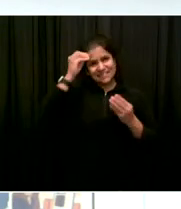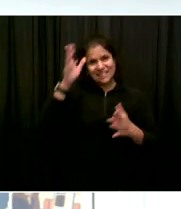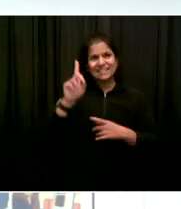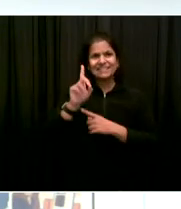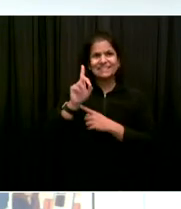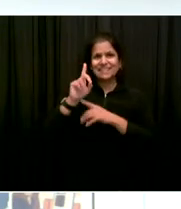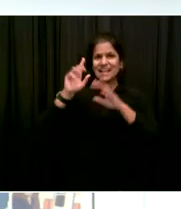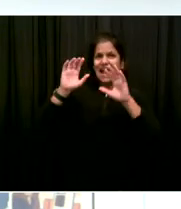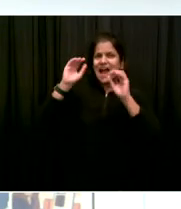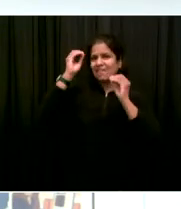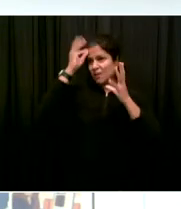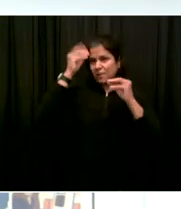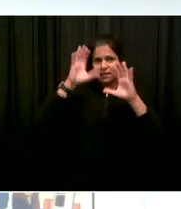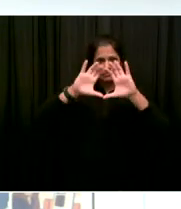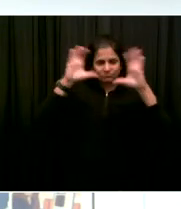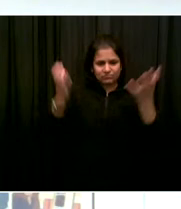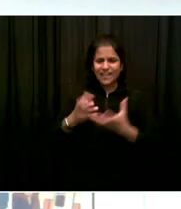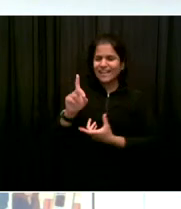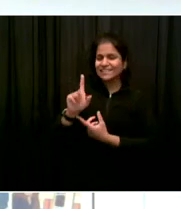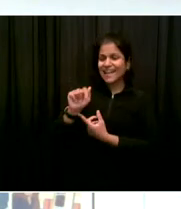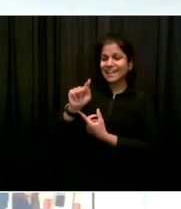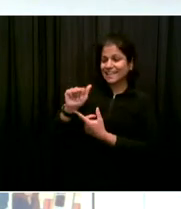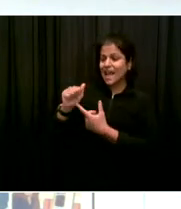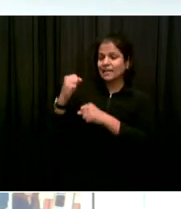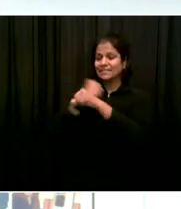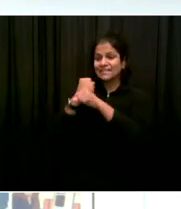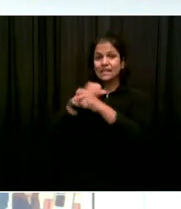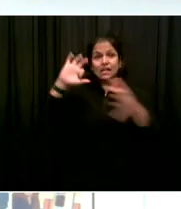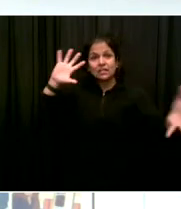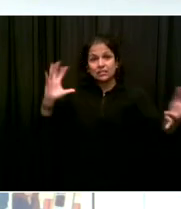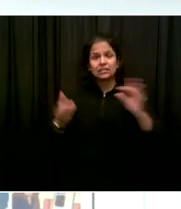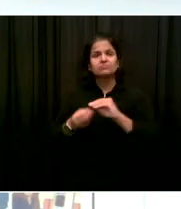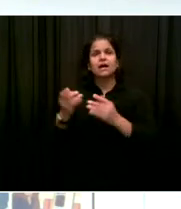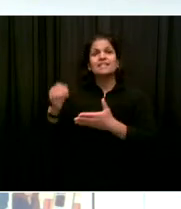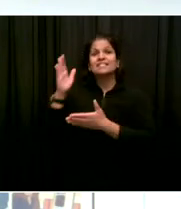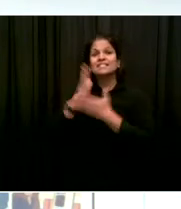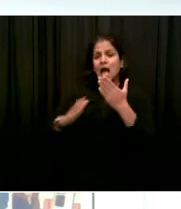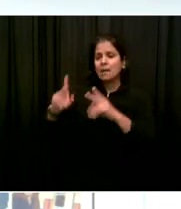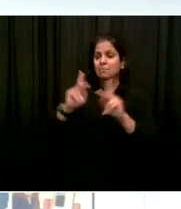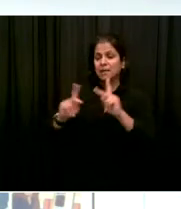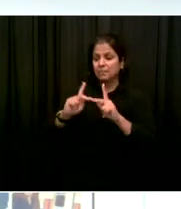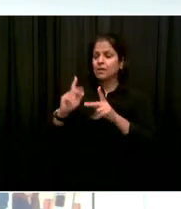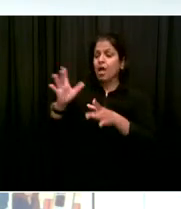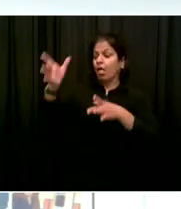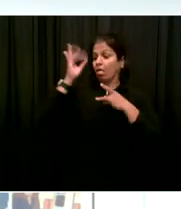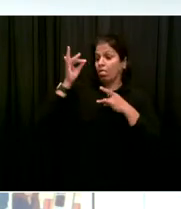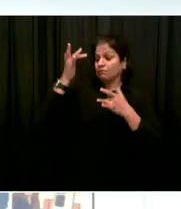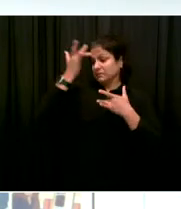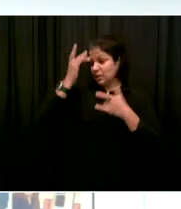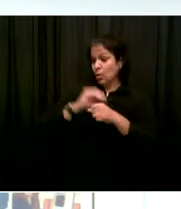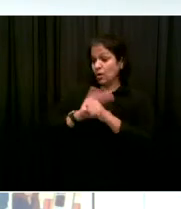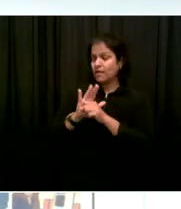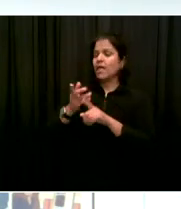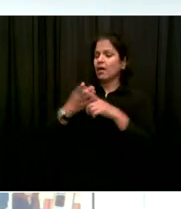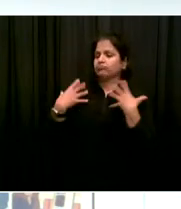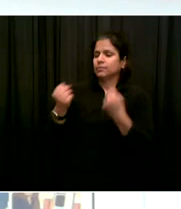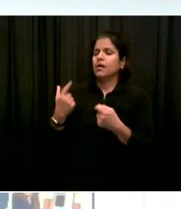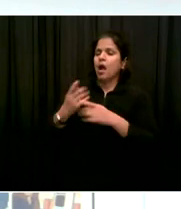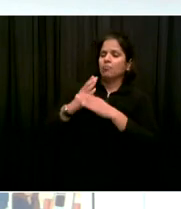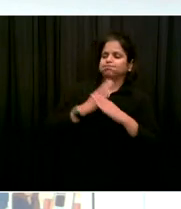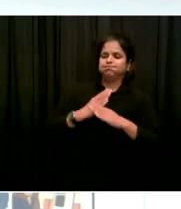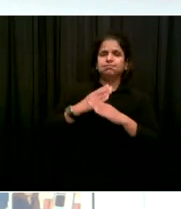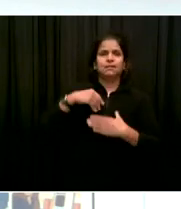the world. That seemed to be more true before Omicron came about, meaning that because